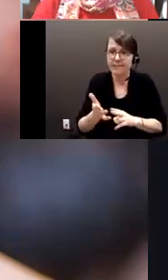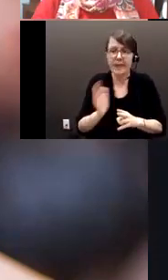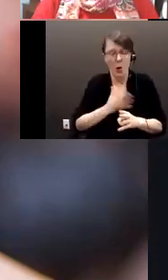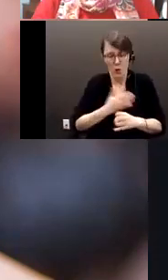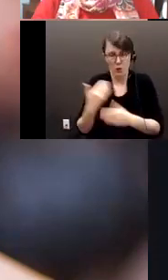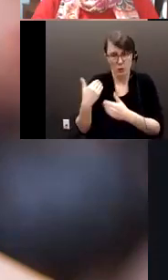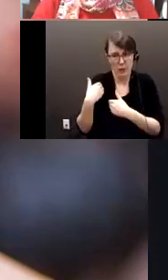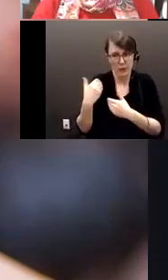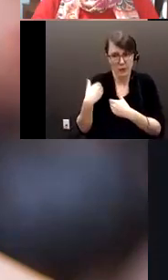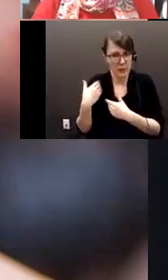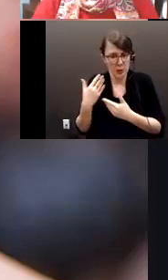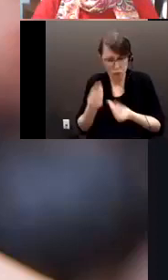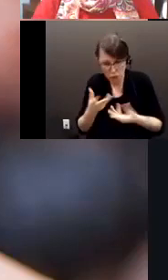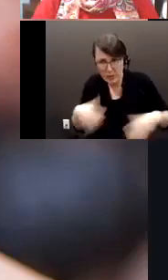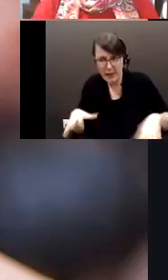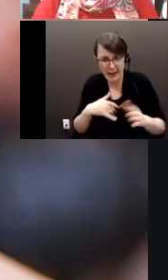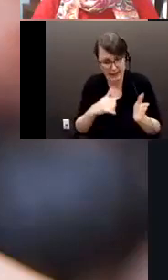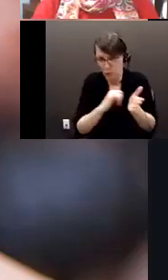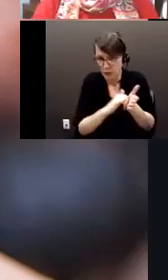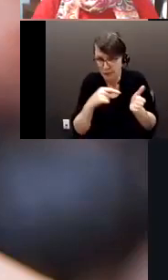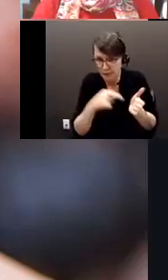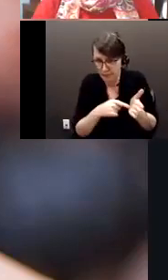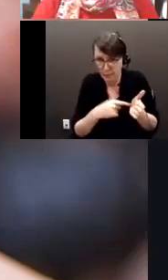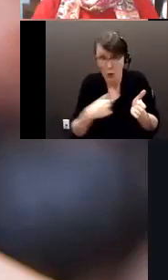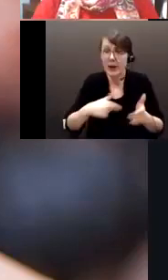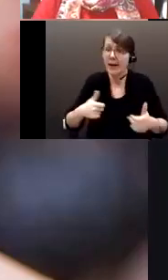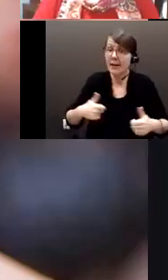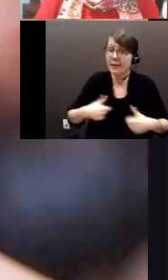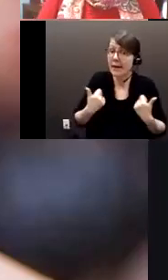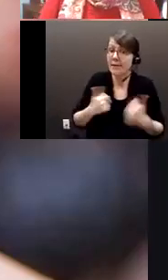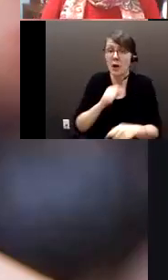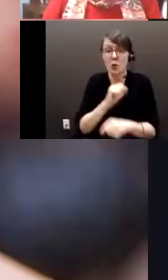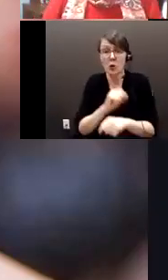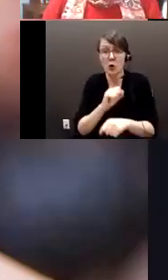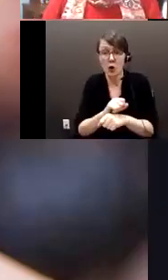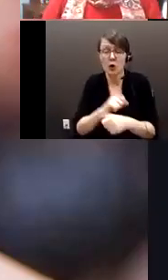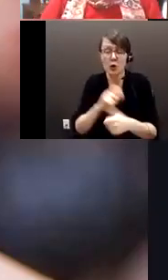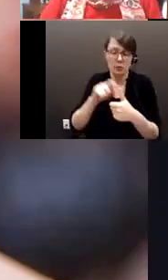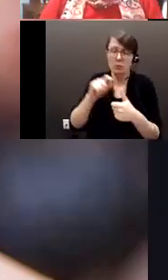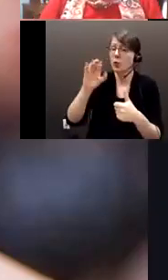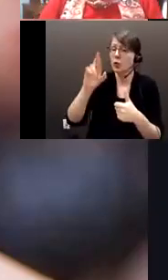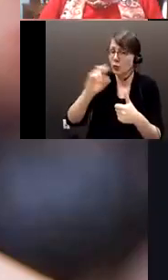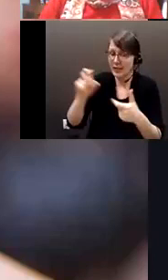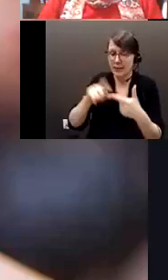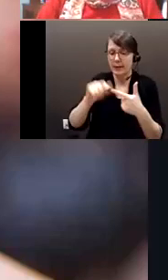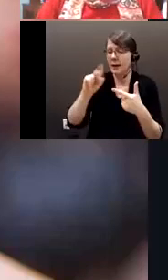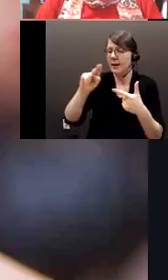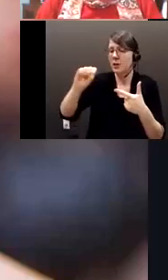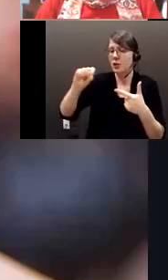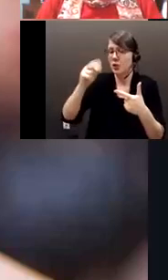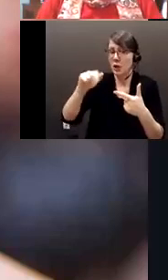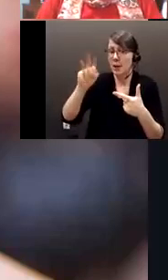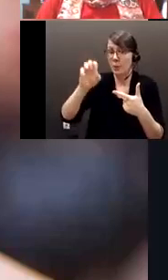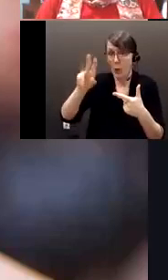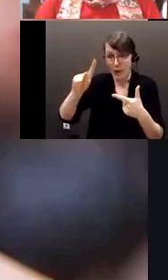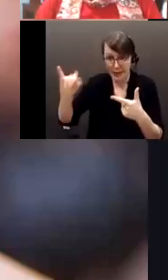We live and work on Métis, Anishinaabeg, Ojibwe, and Cree territories. The presence